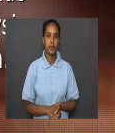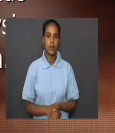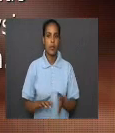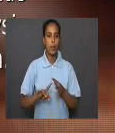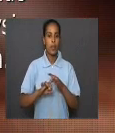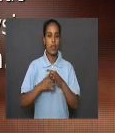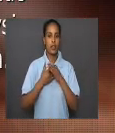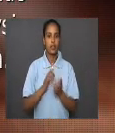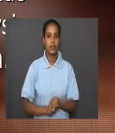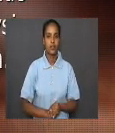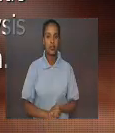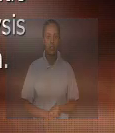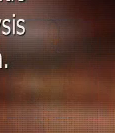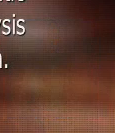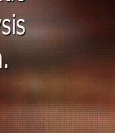Begin.